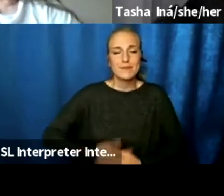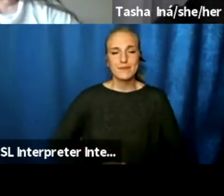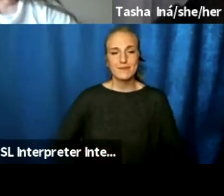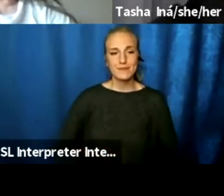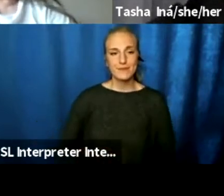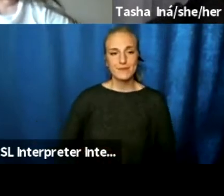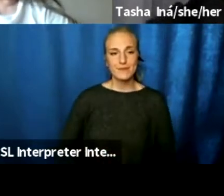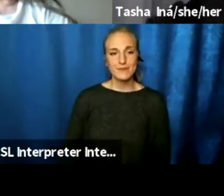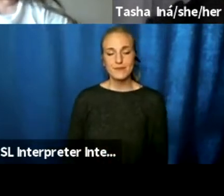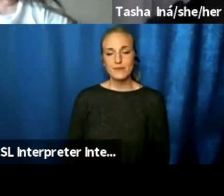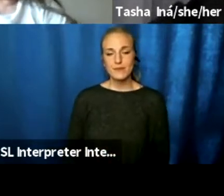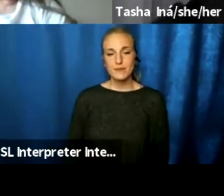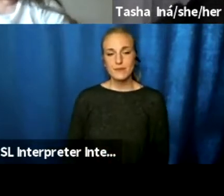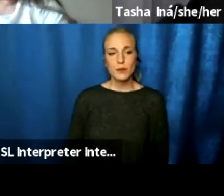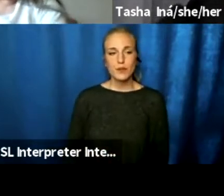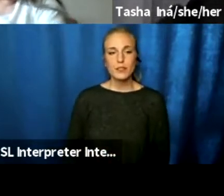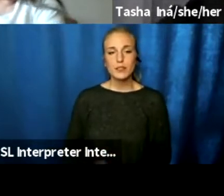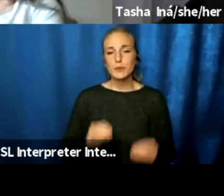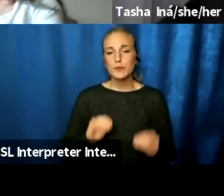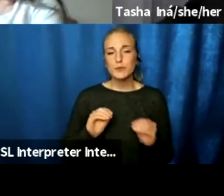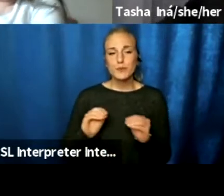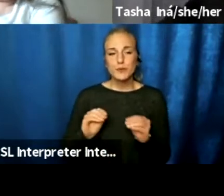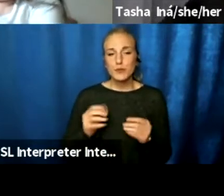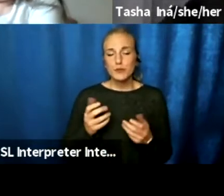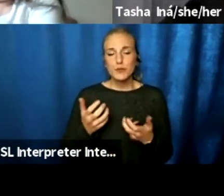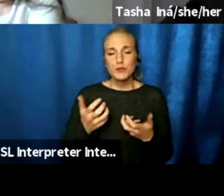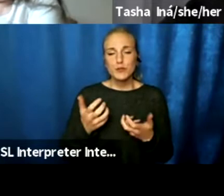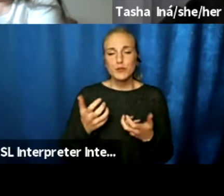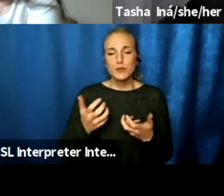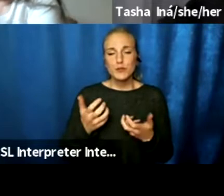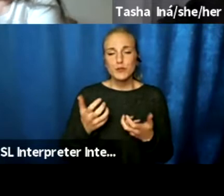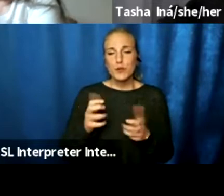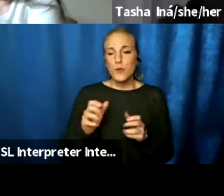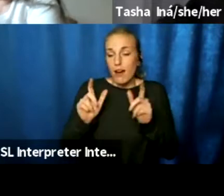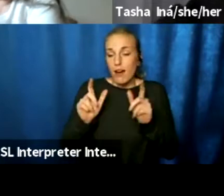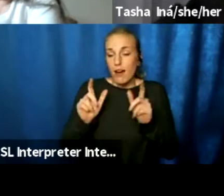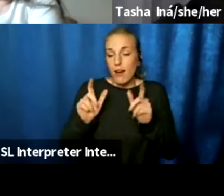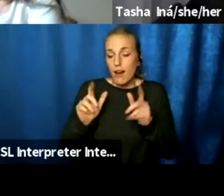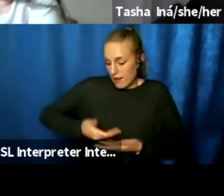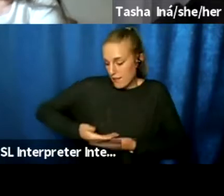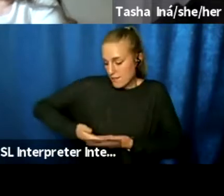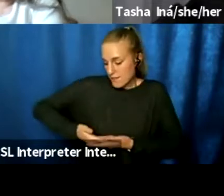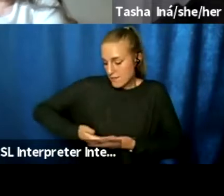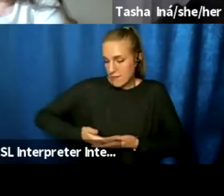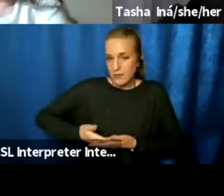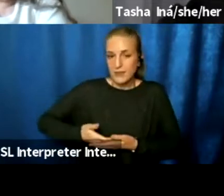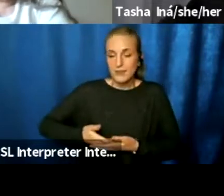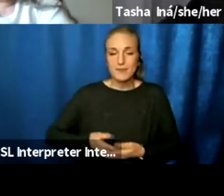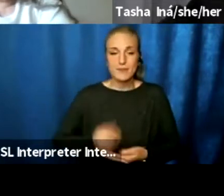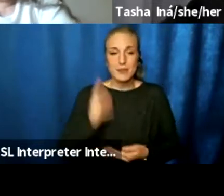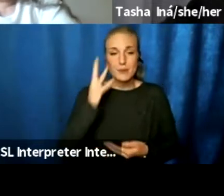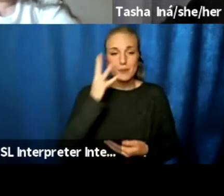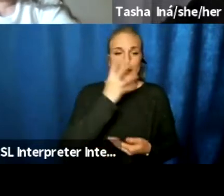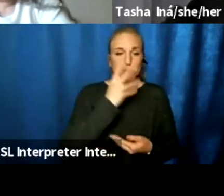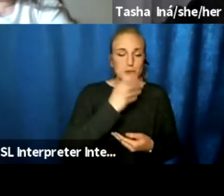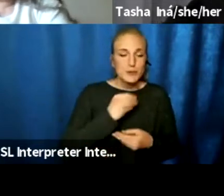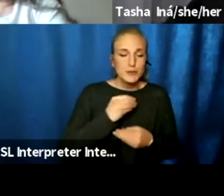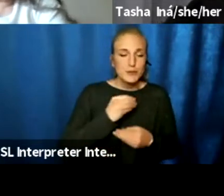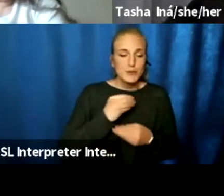you would move so as not to wake that beautiful resting baby.